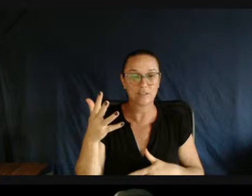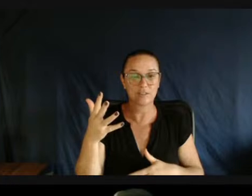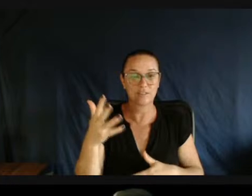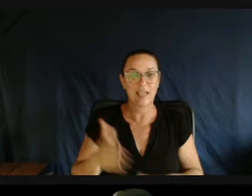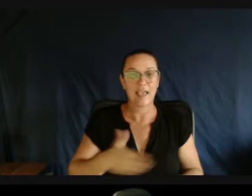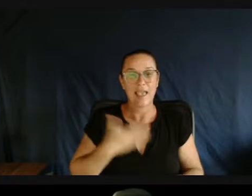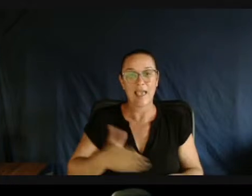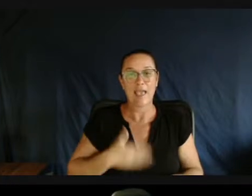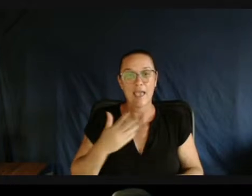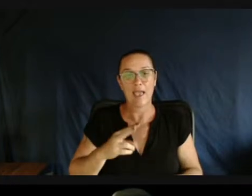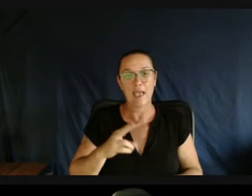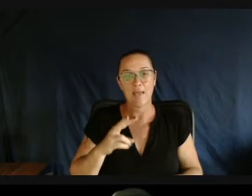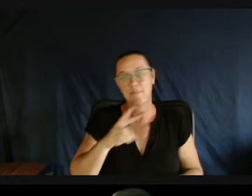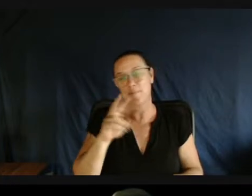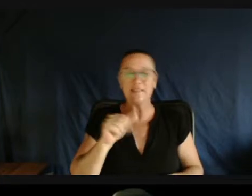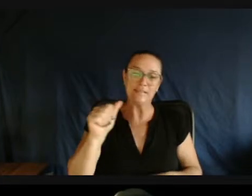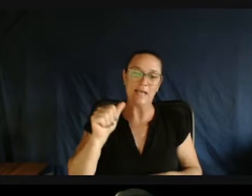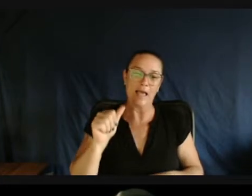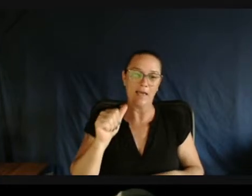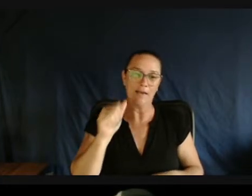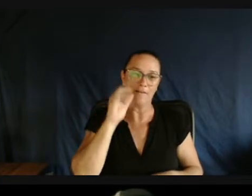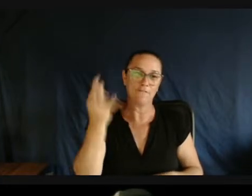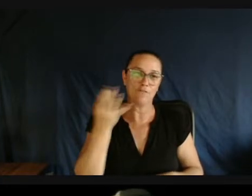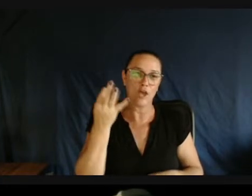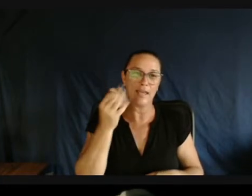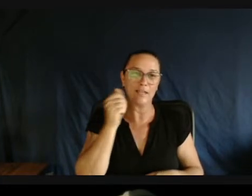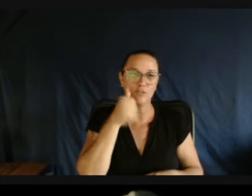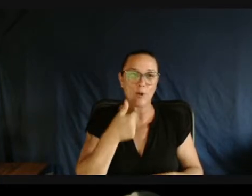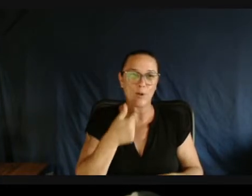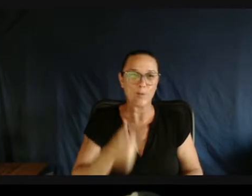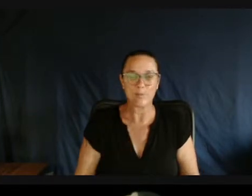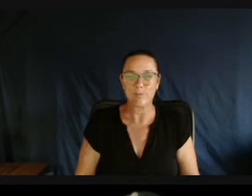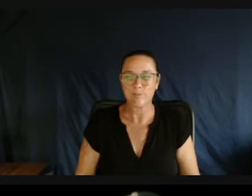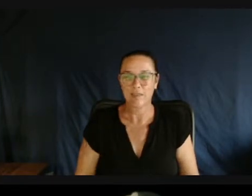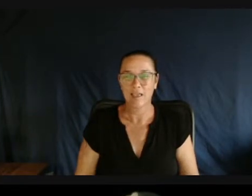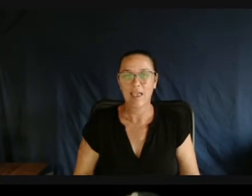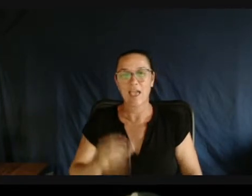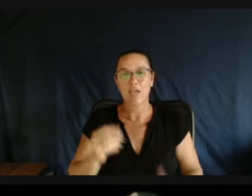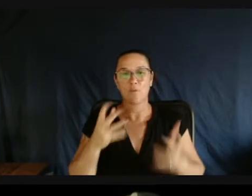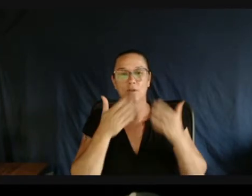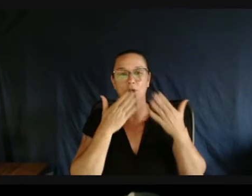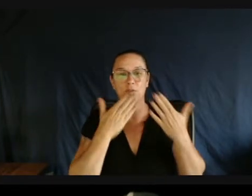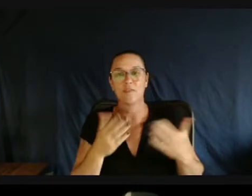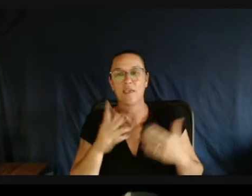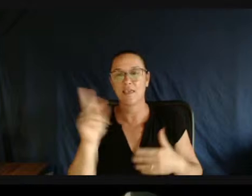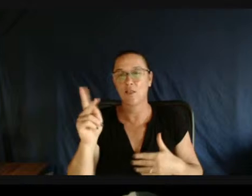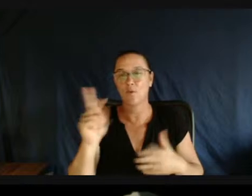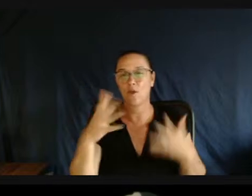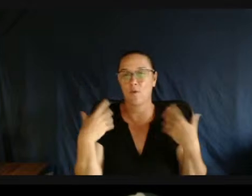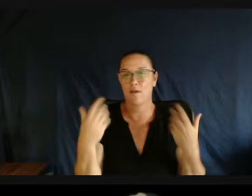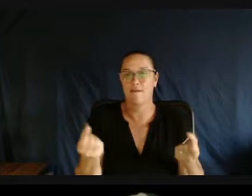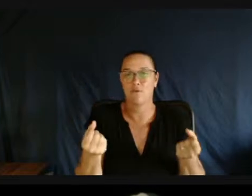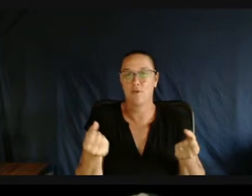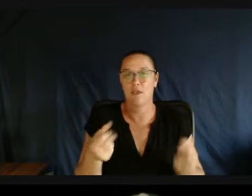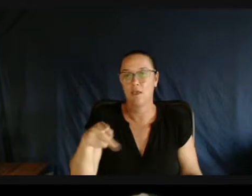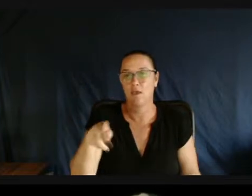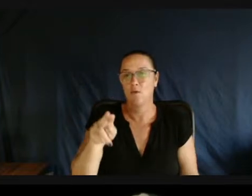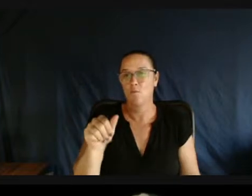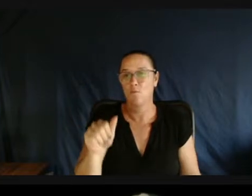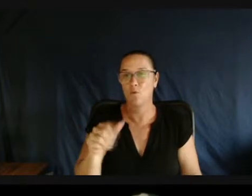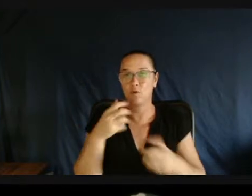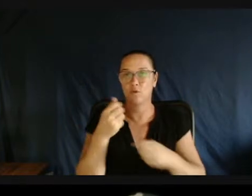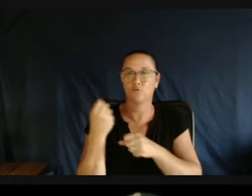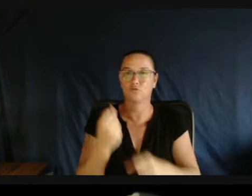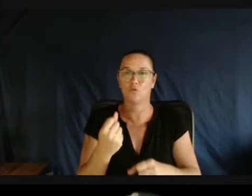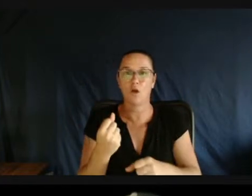happy Pizza Friday tomorrow. Appreciate that. We also want to thank the Kīlauea Recovery, the Puna Strong program, as